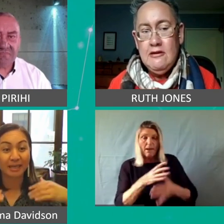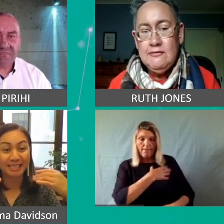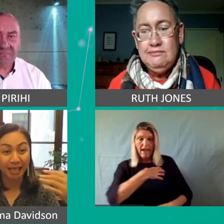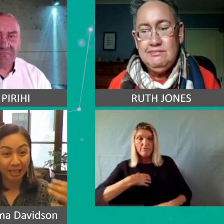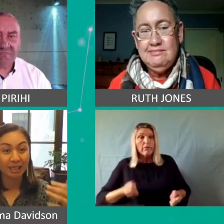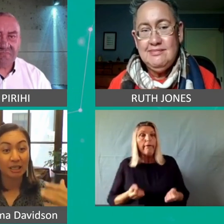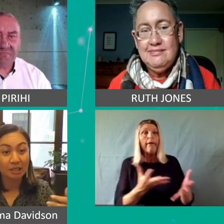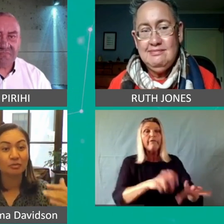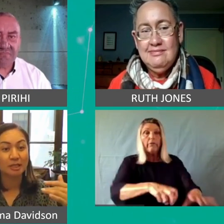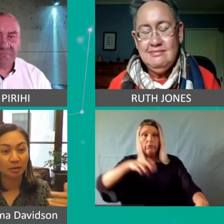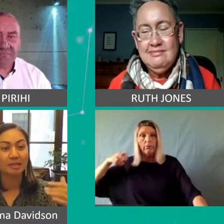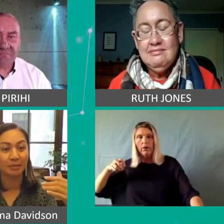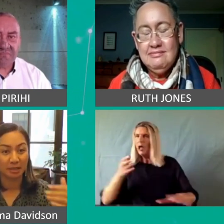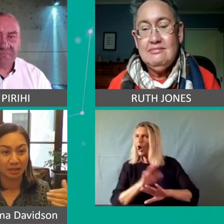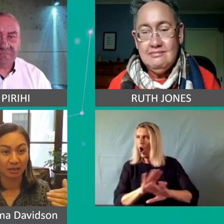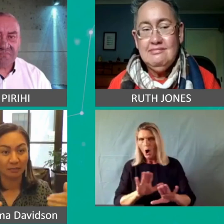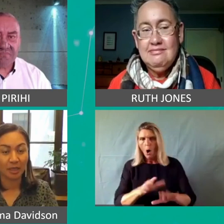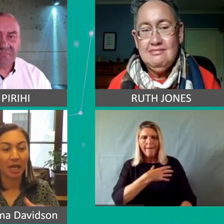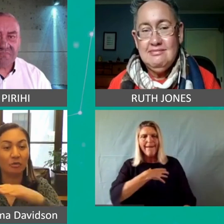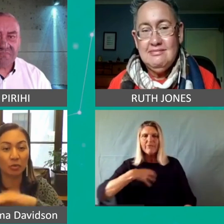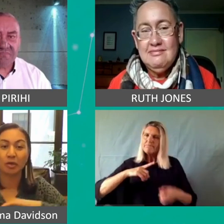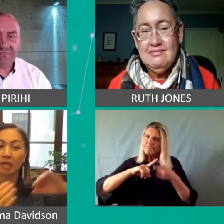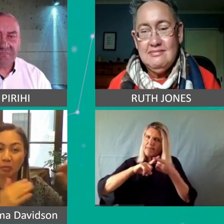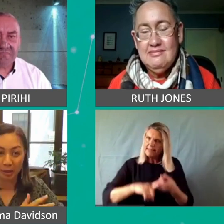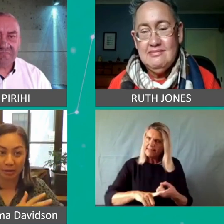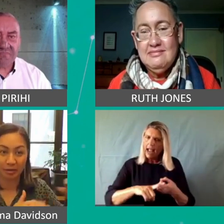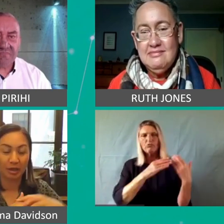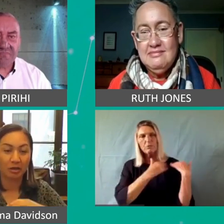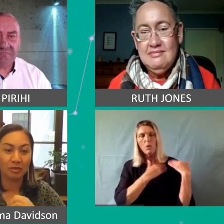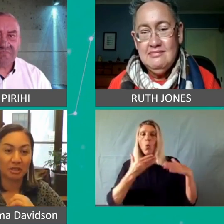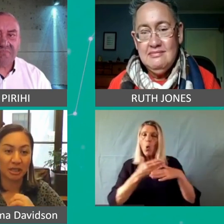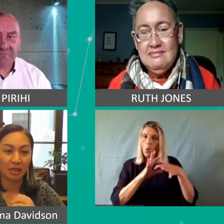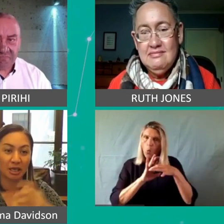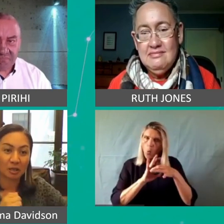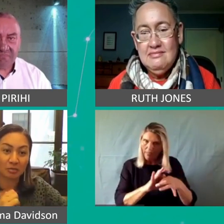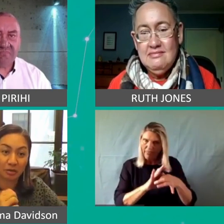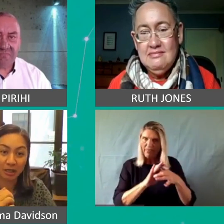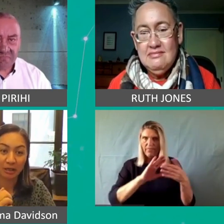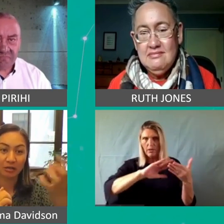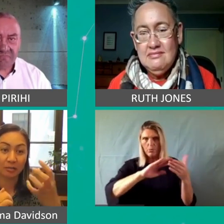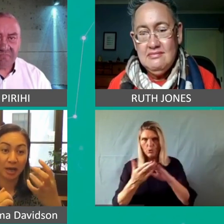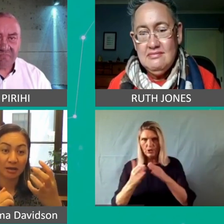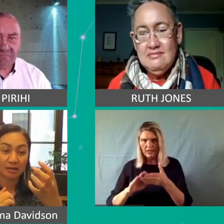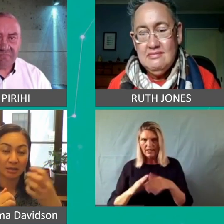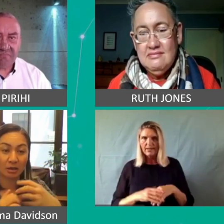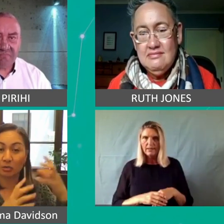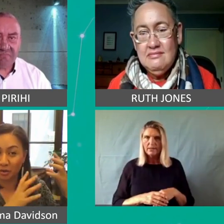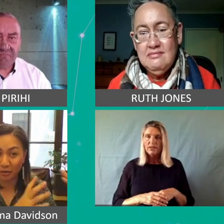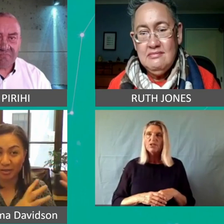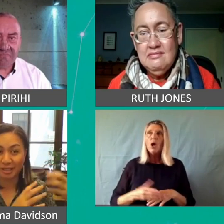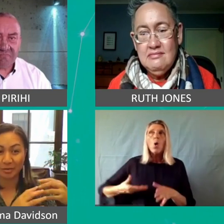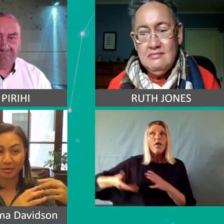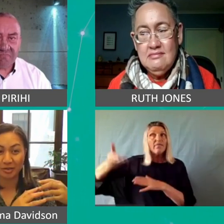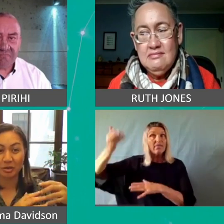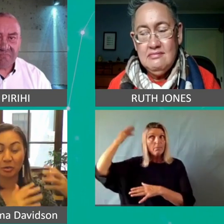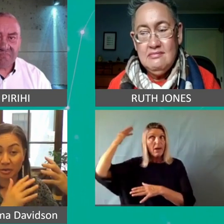government maintaining its responsibility and working with community. So bringing in the past, what the